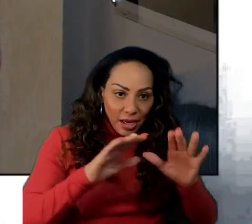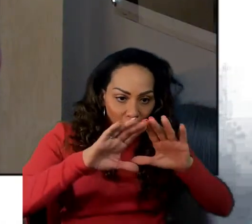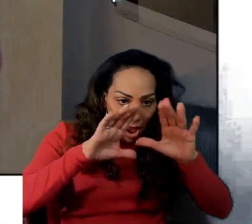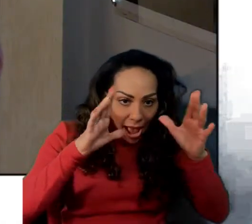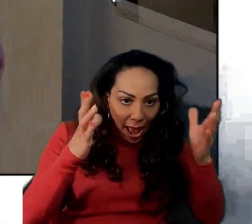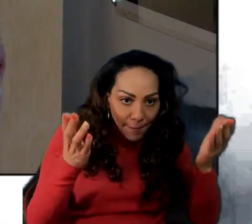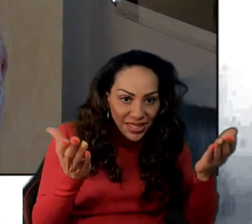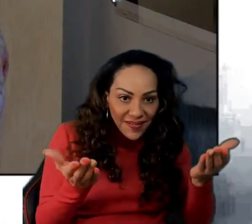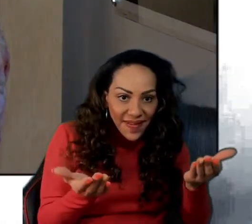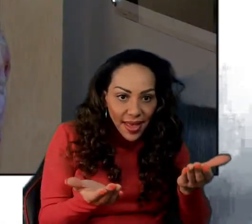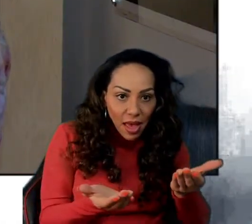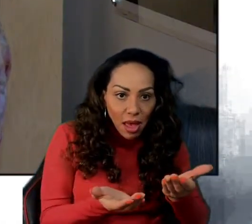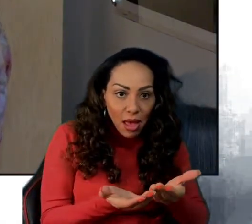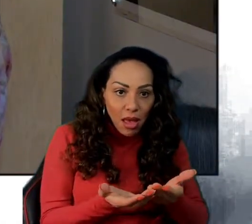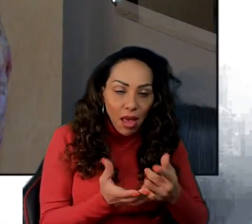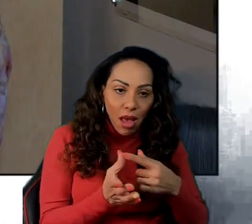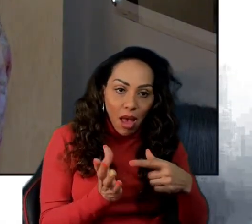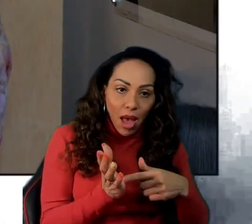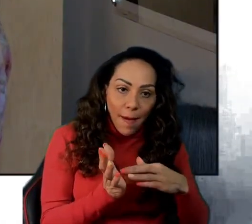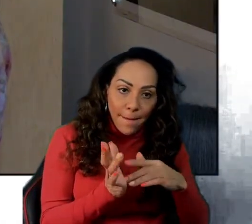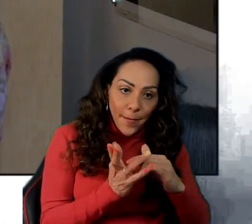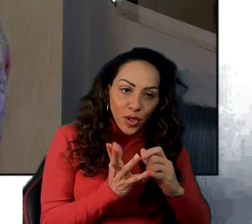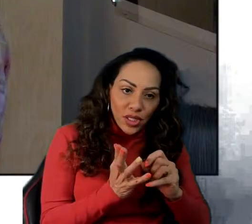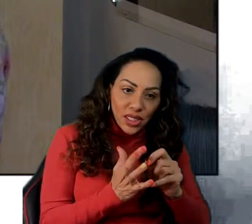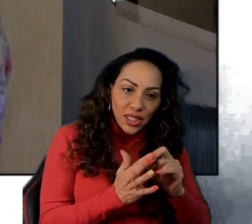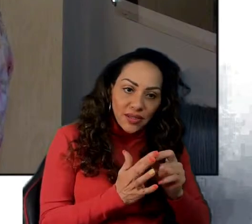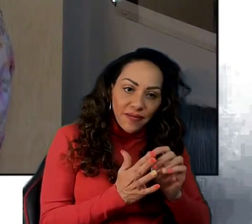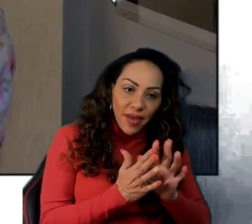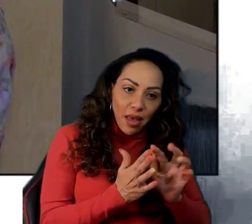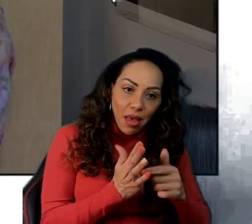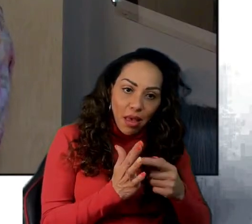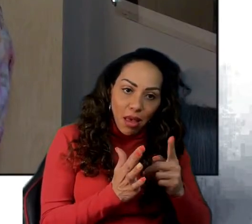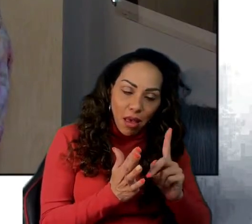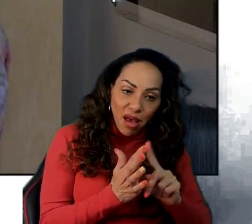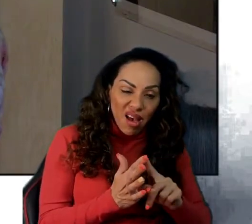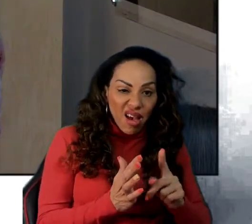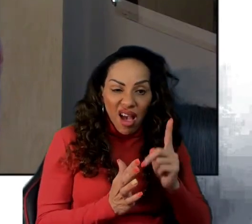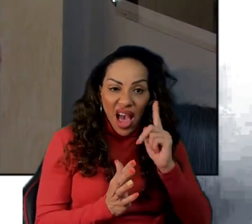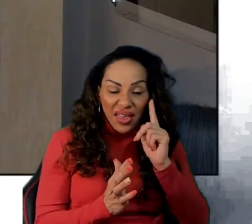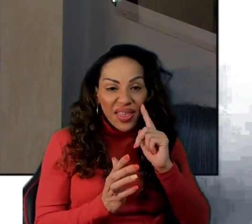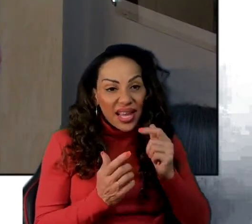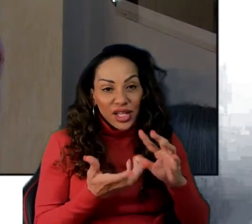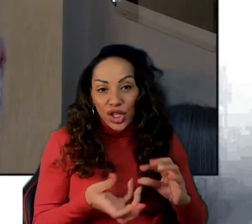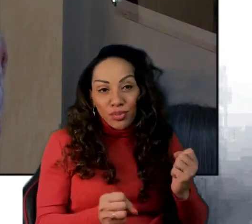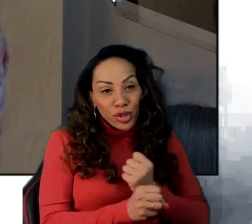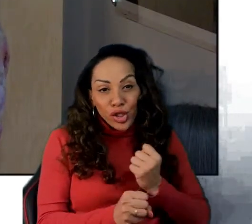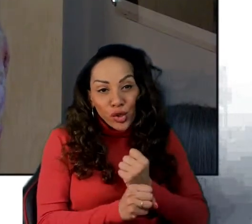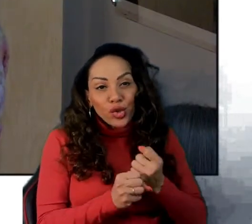I think it's to do with the volume as well, like just the amount of it and the amount of time it's been around. And